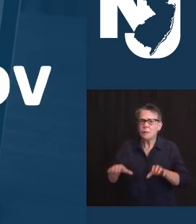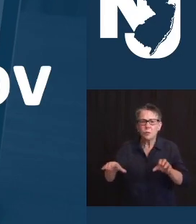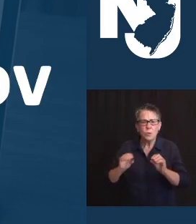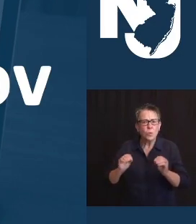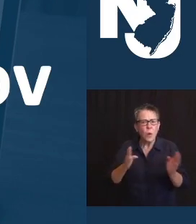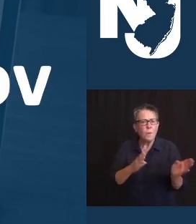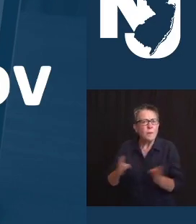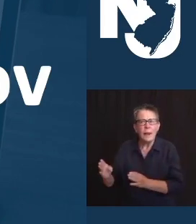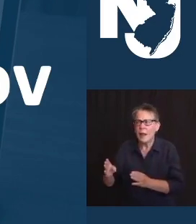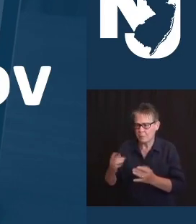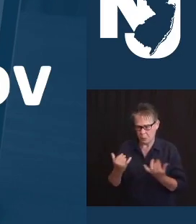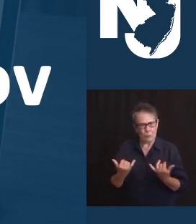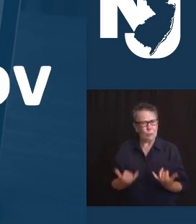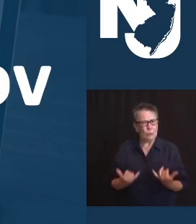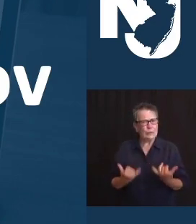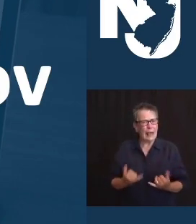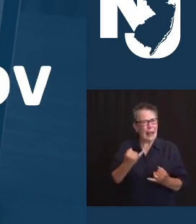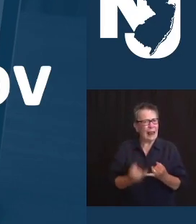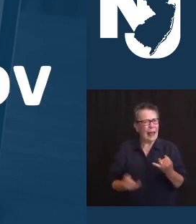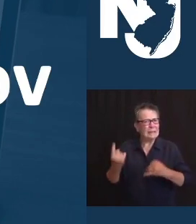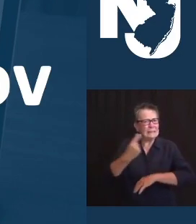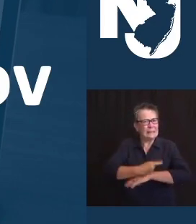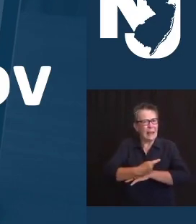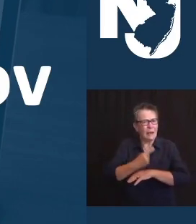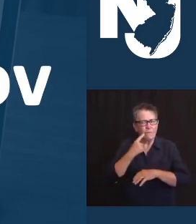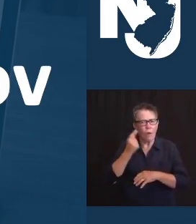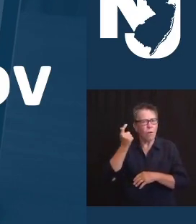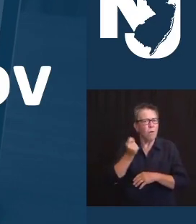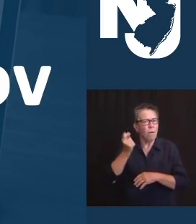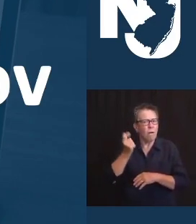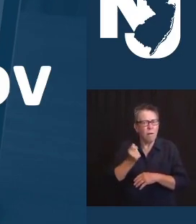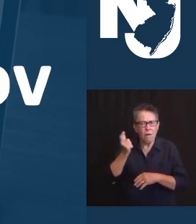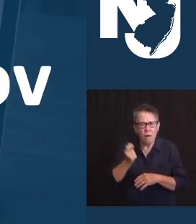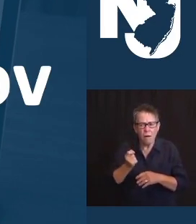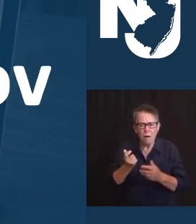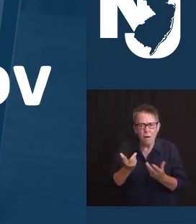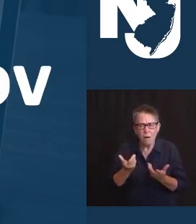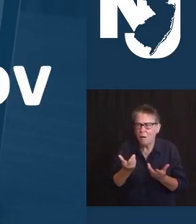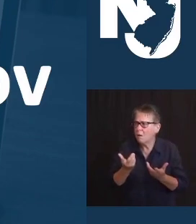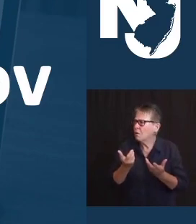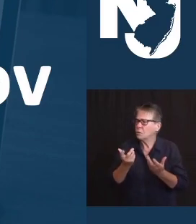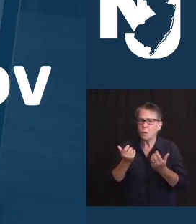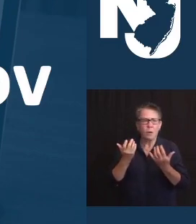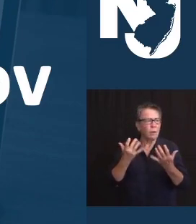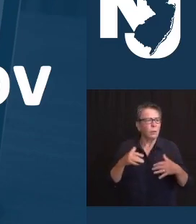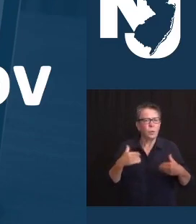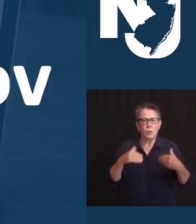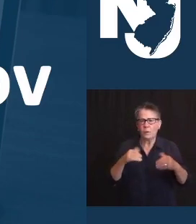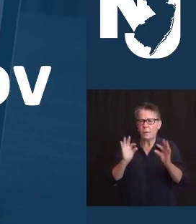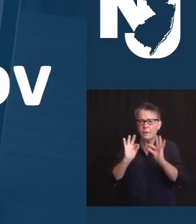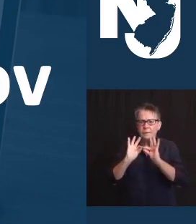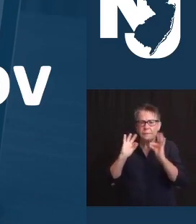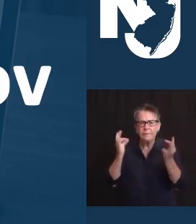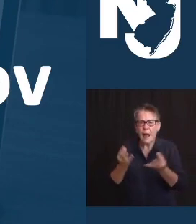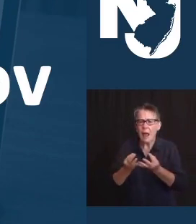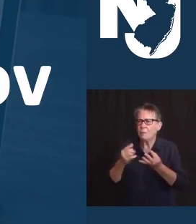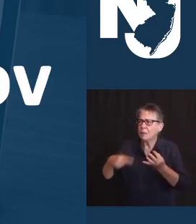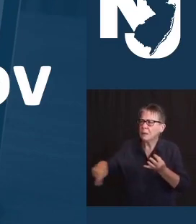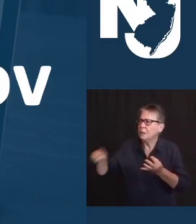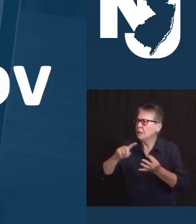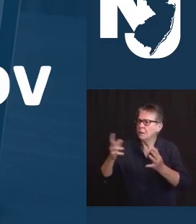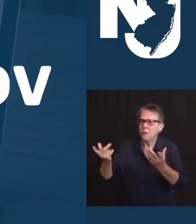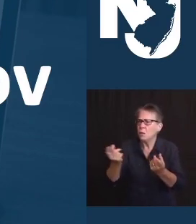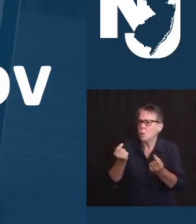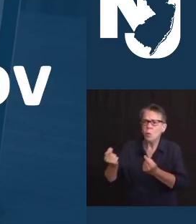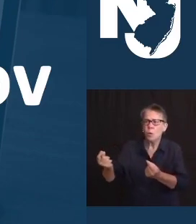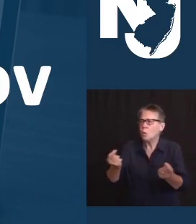nationwide. With millions of families literally left hanging, to simply go home for a long weekend is